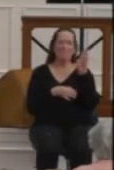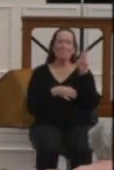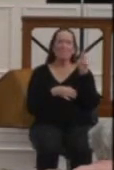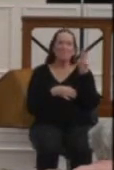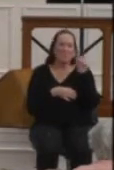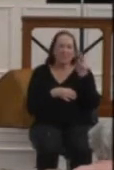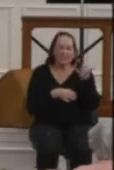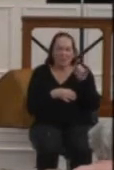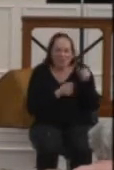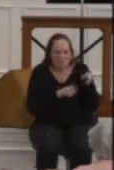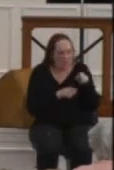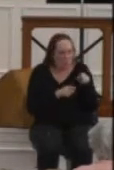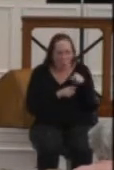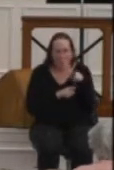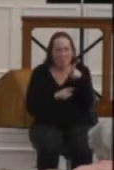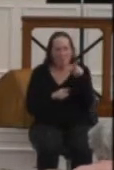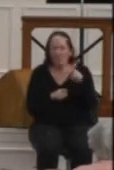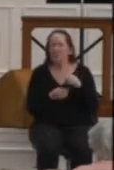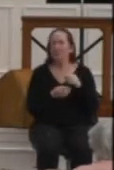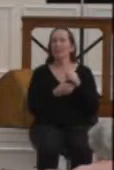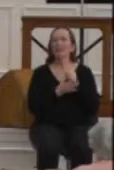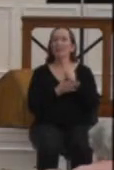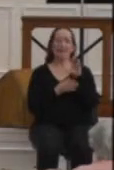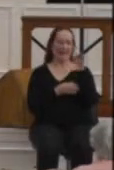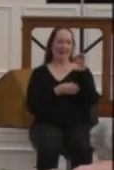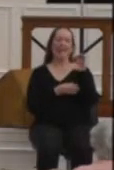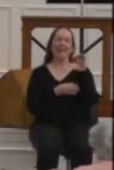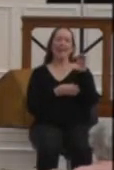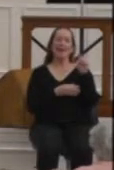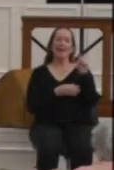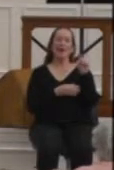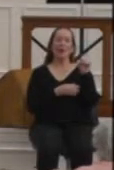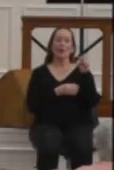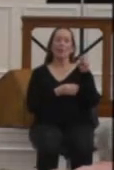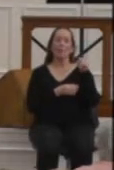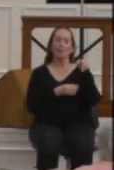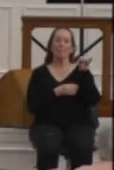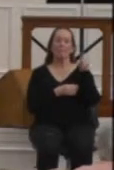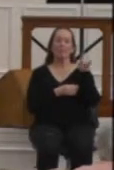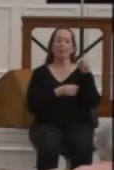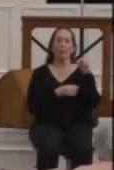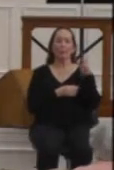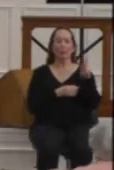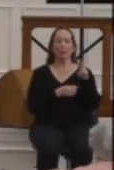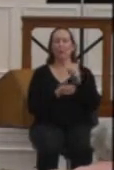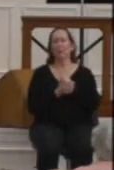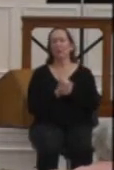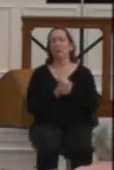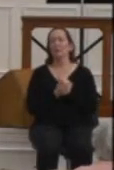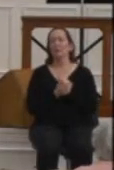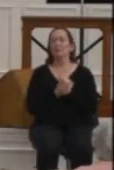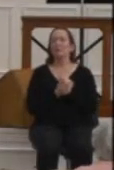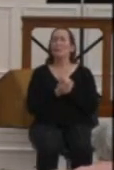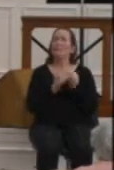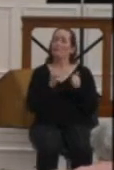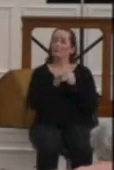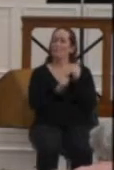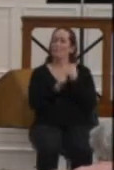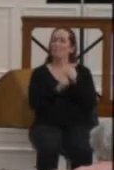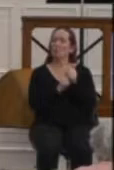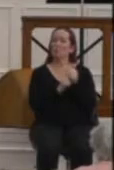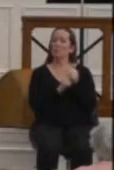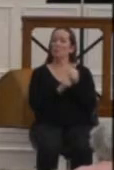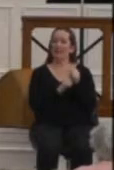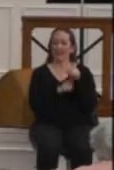woolly worm caterpillars and the black and the orange on them. But most caterpillars really